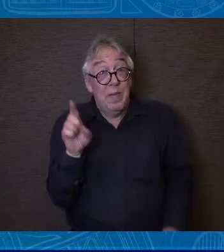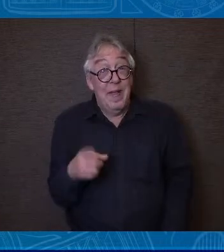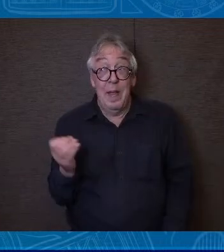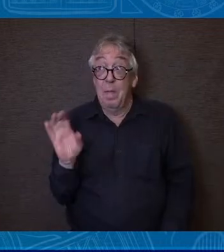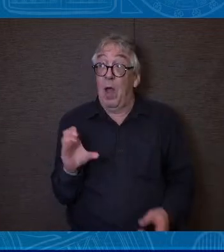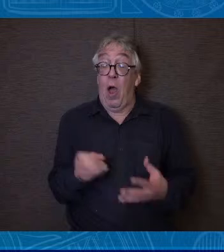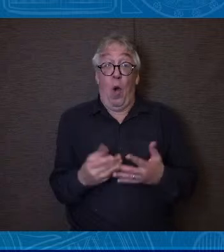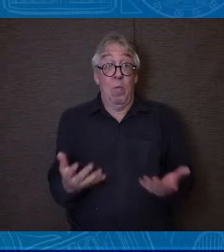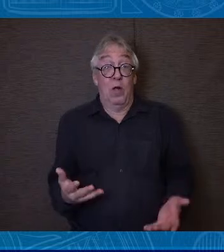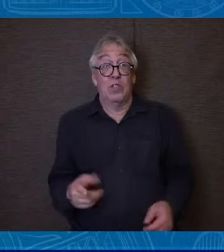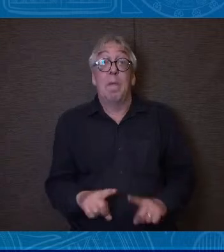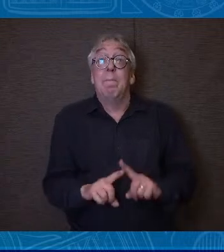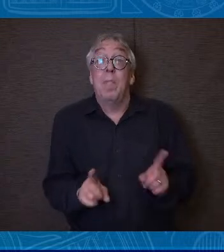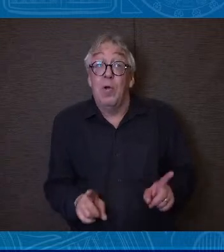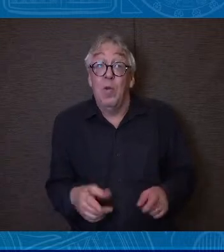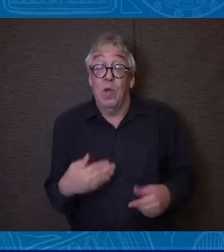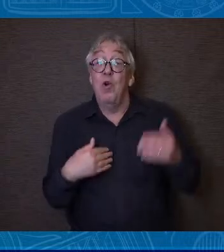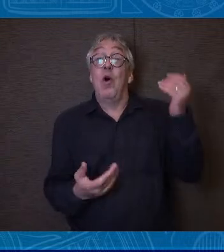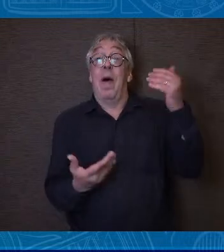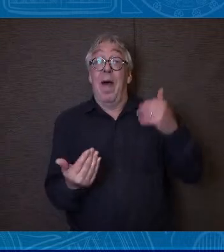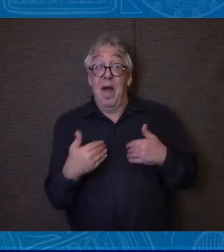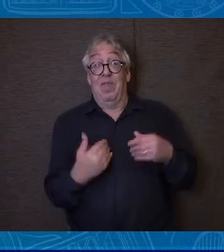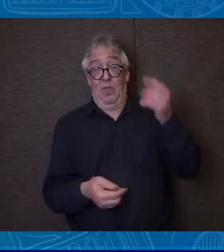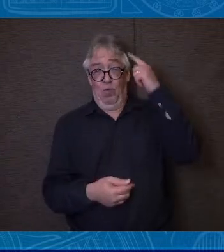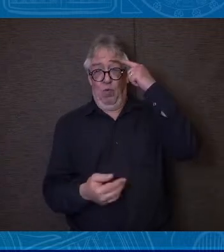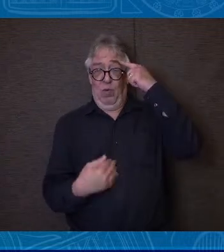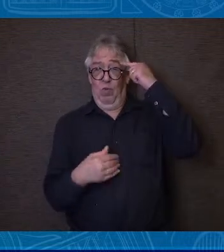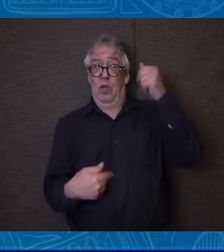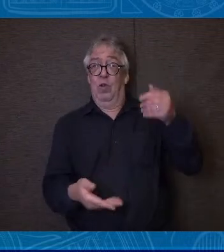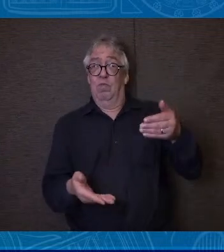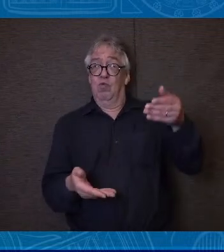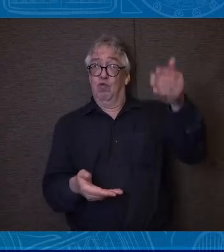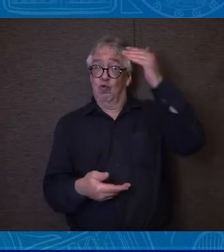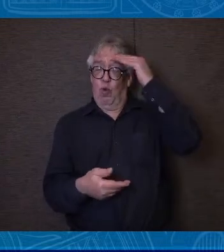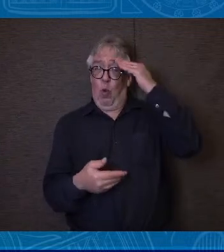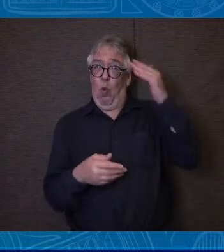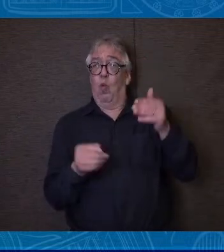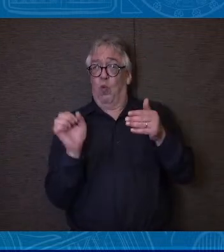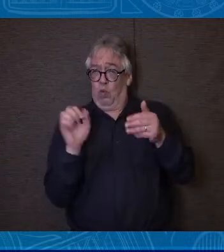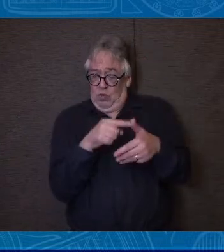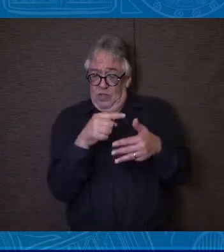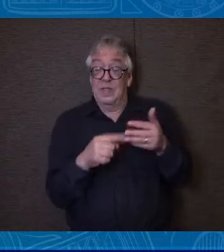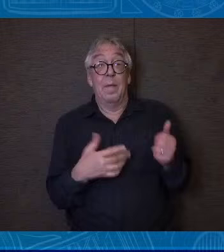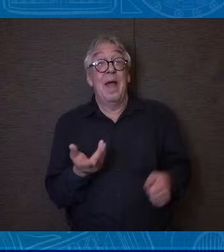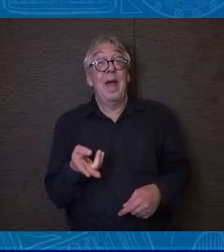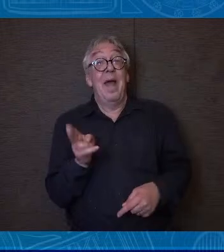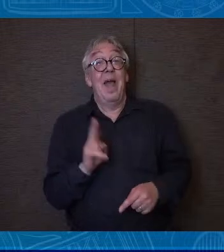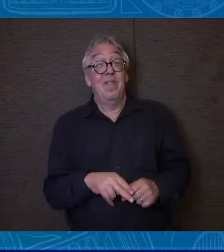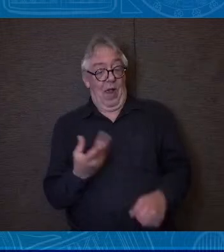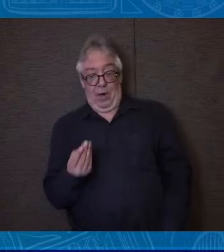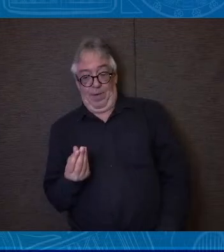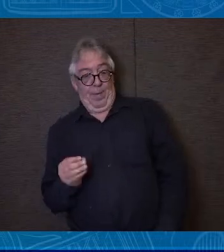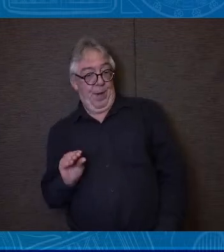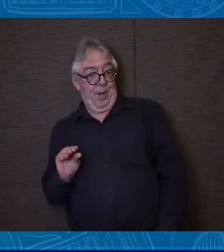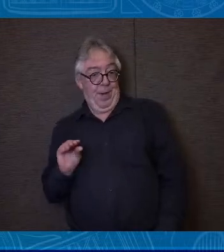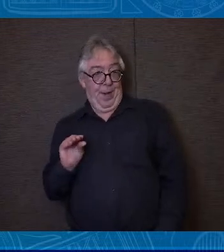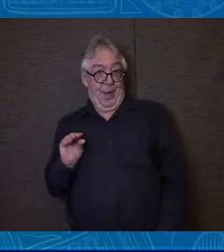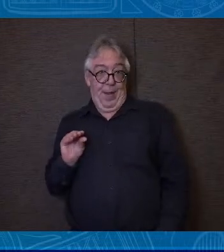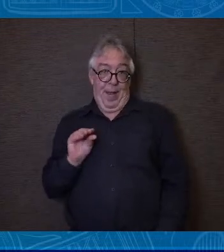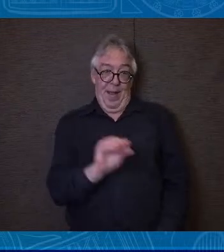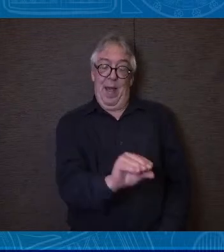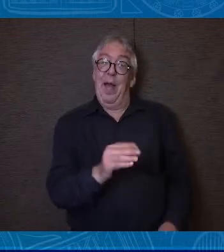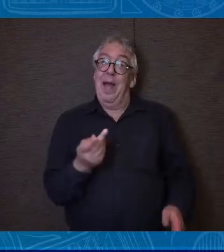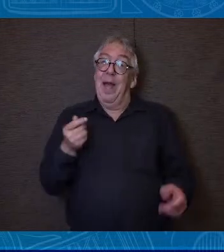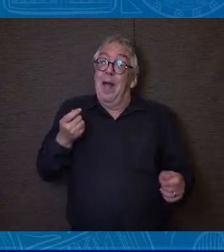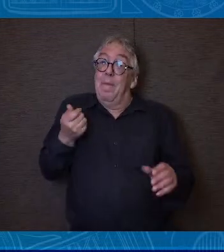available saying that the return of investment on early warning is really very